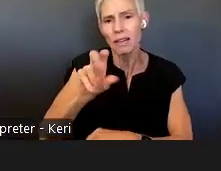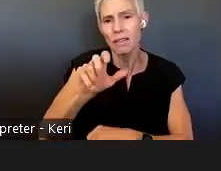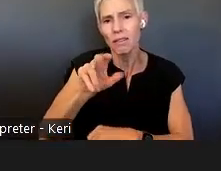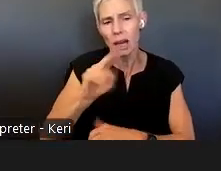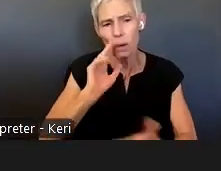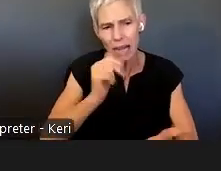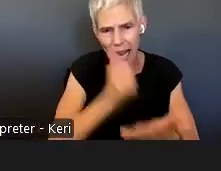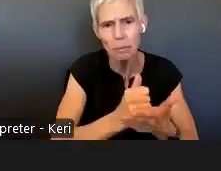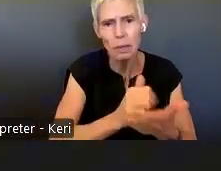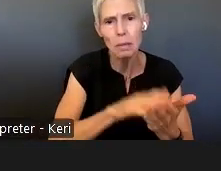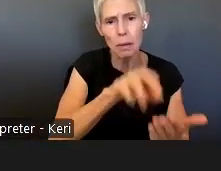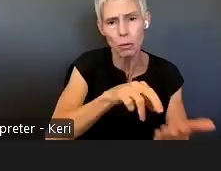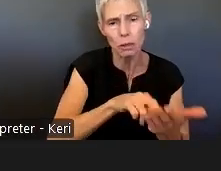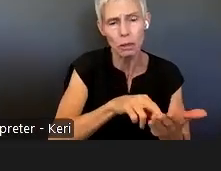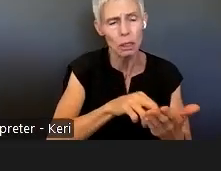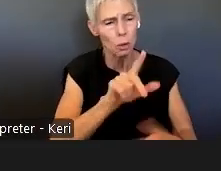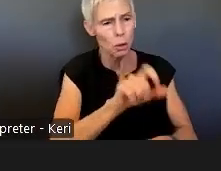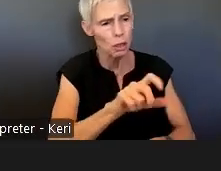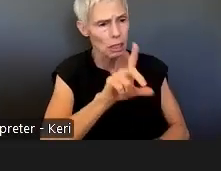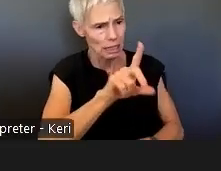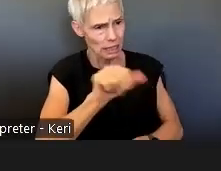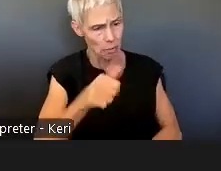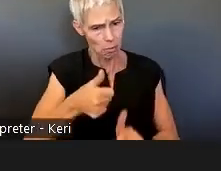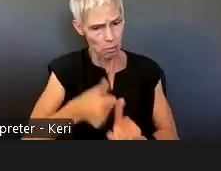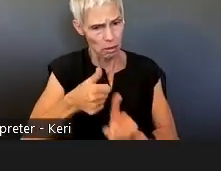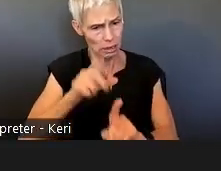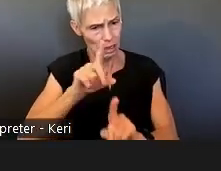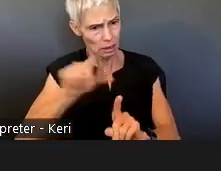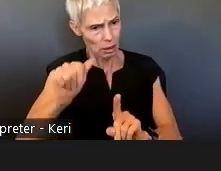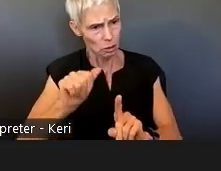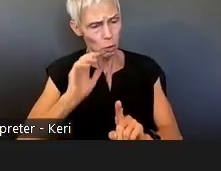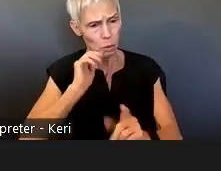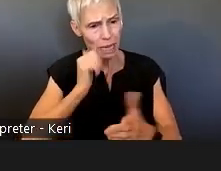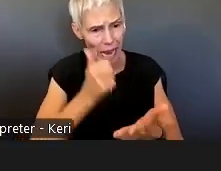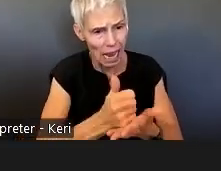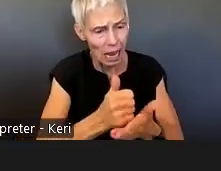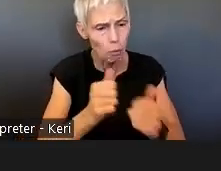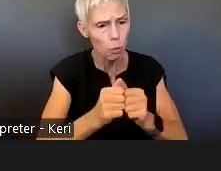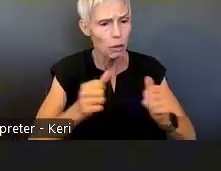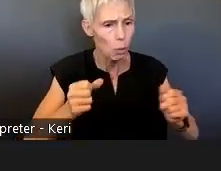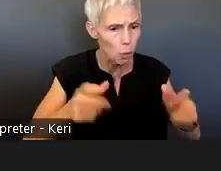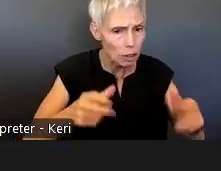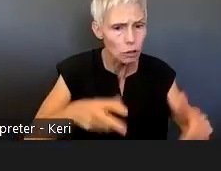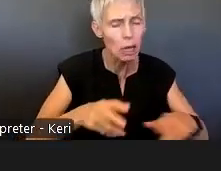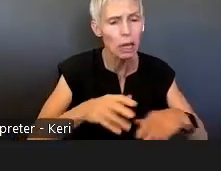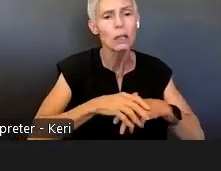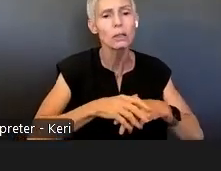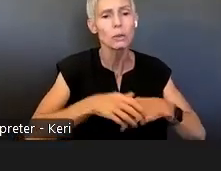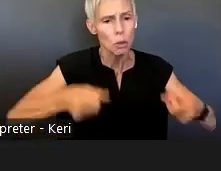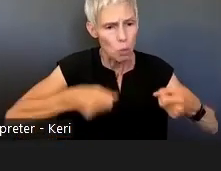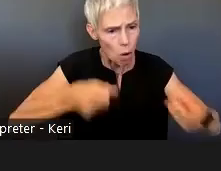If they are disabled, do we help at all with wheelchairs, walkers?